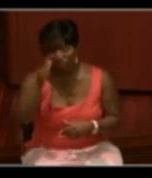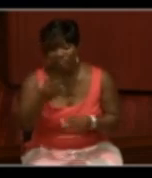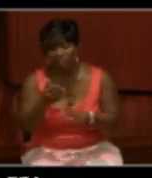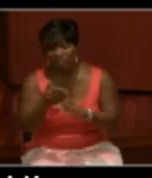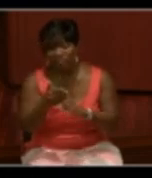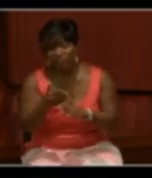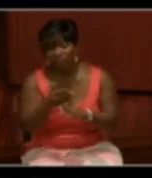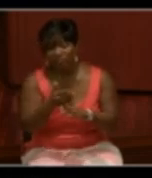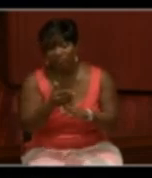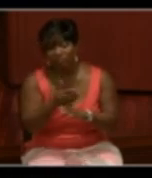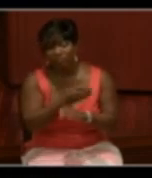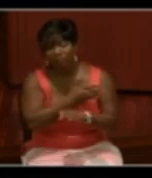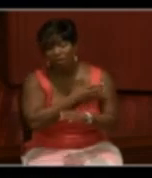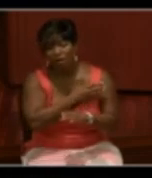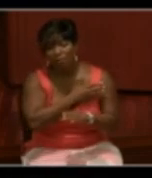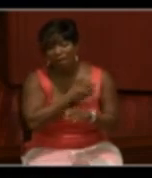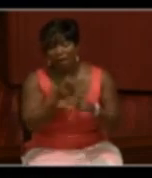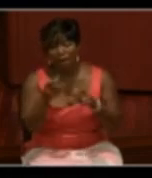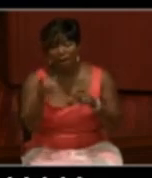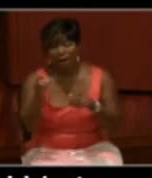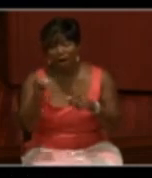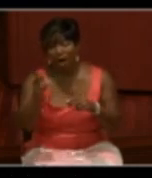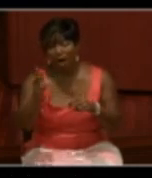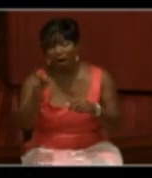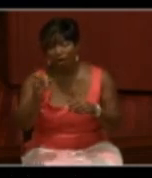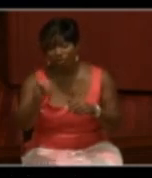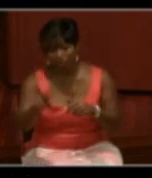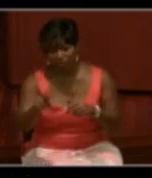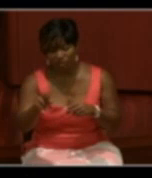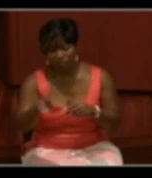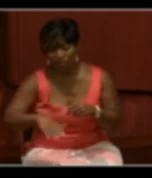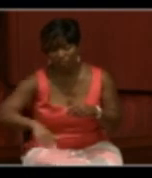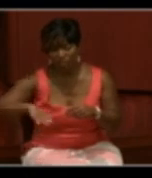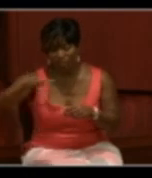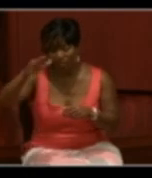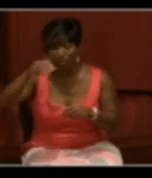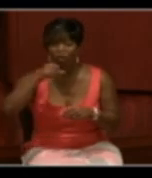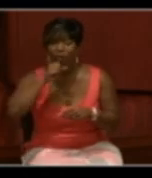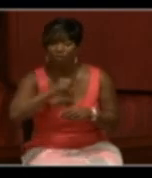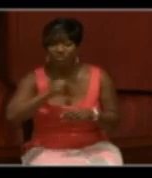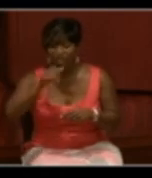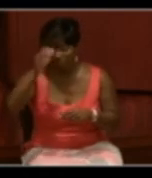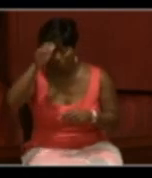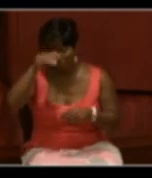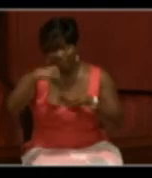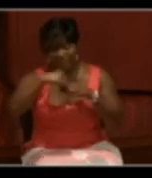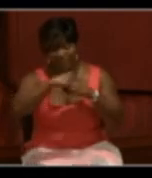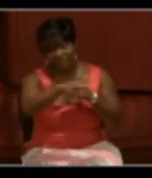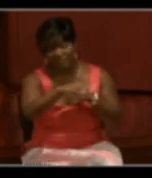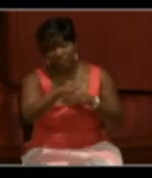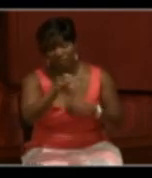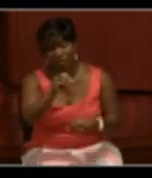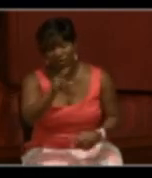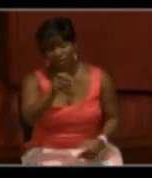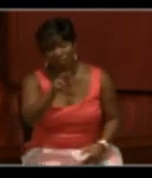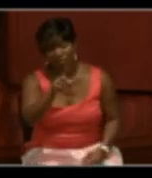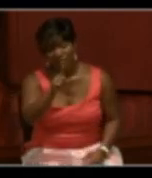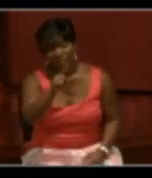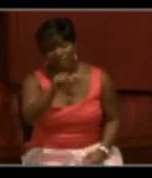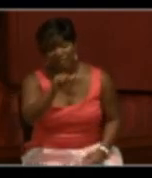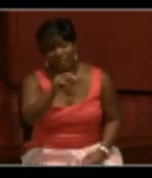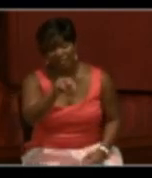master. But once he got to a certain age, his father sent him to Oberlin in Ohio to be educated and gave him his